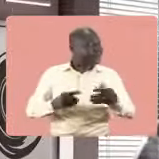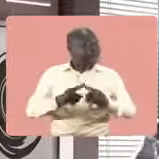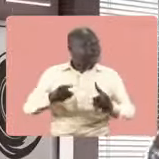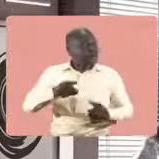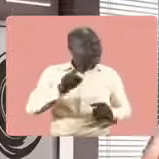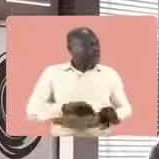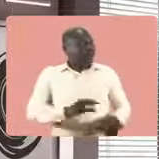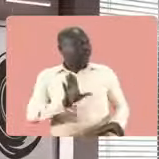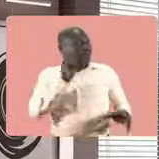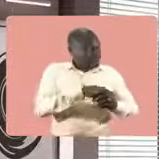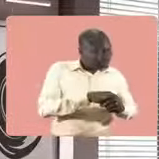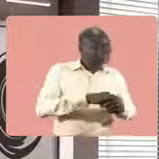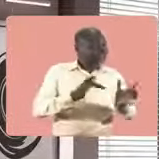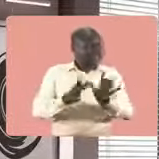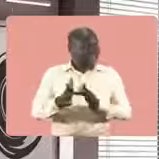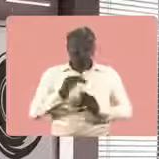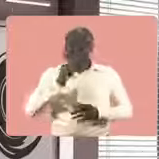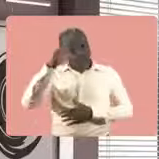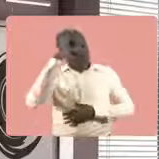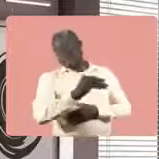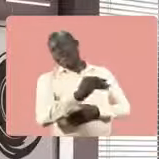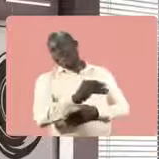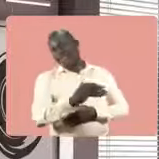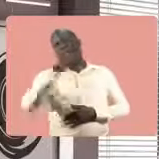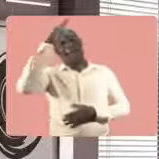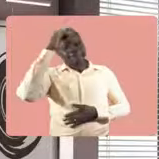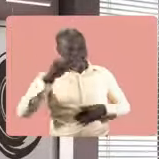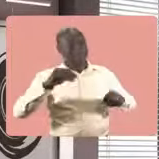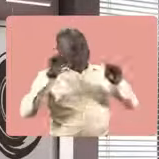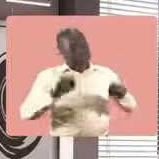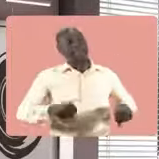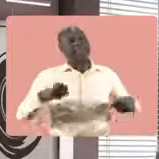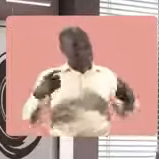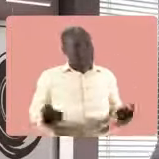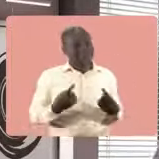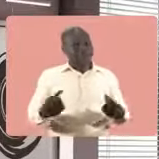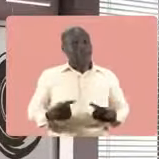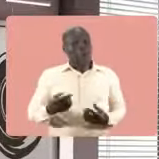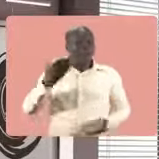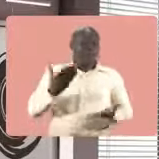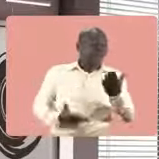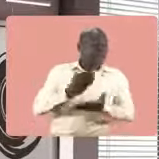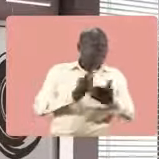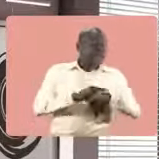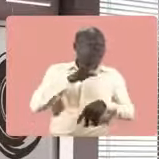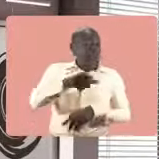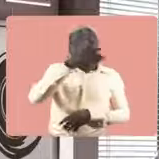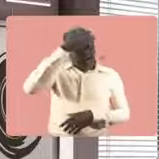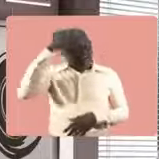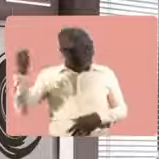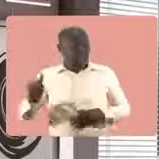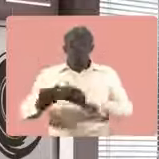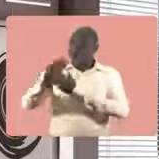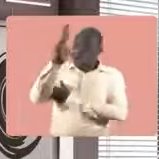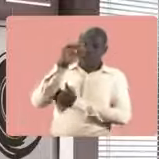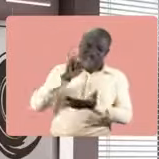mua manuko chiria. Jeremiah 17:5 no se. Ebedu brebi no. Na ure e free. Unyanku poni mpa.